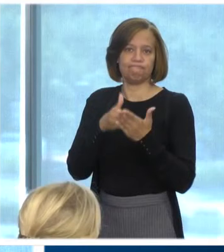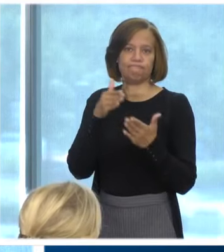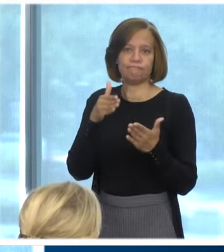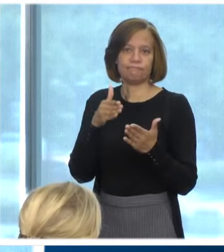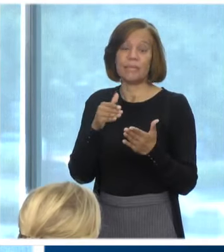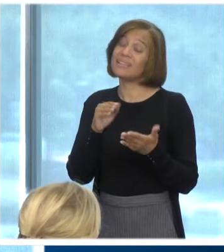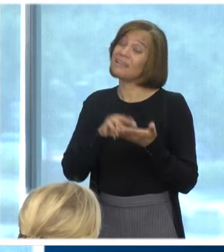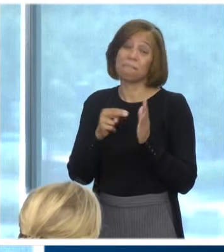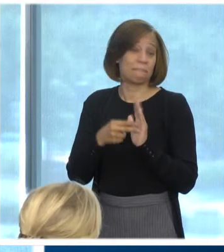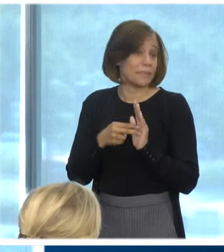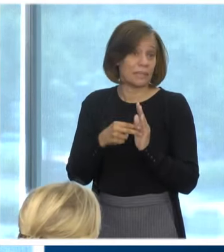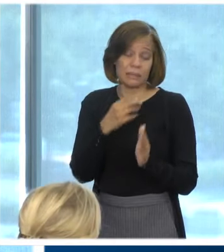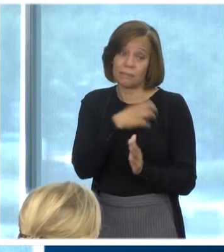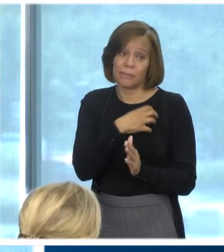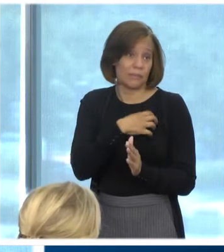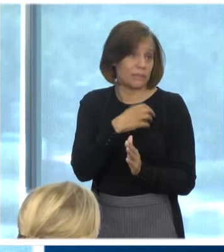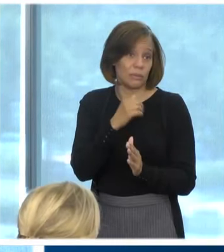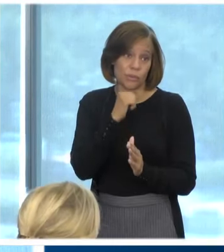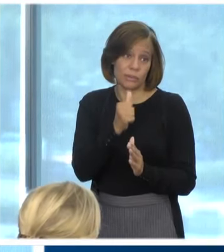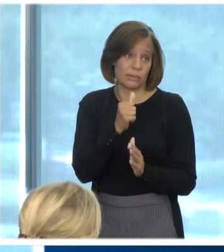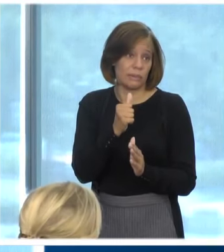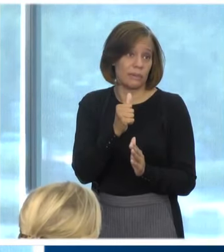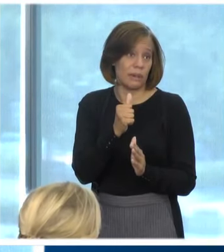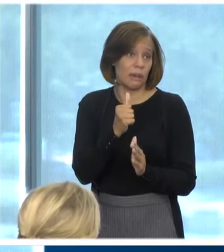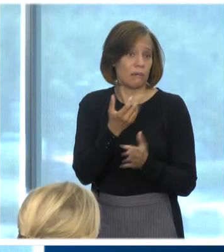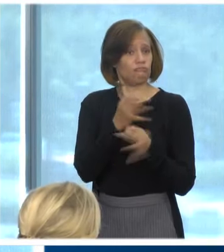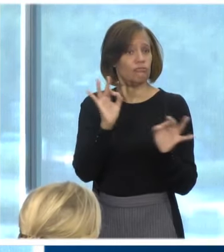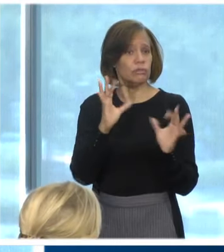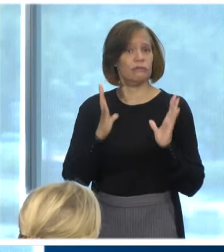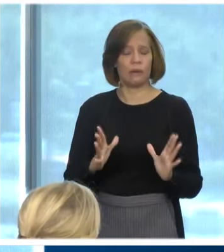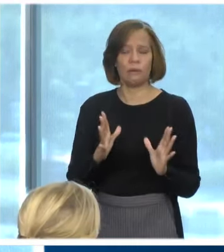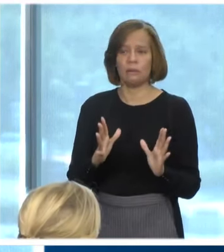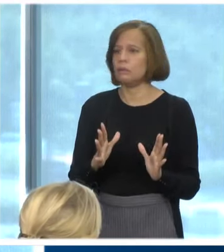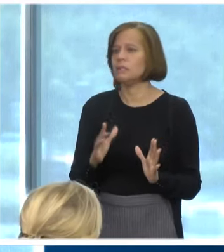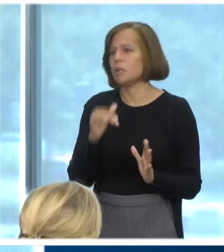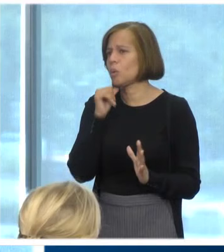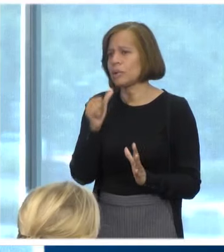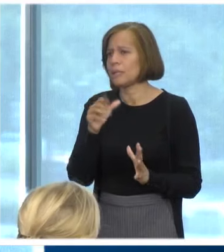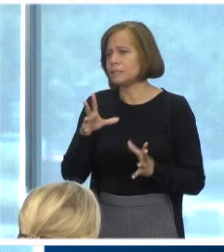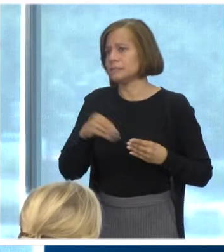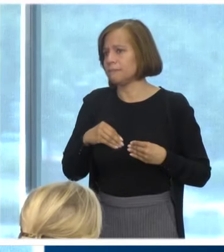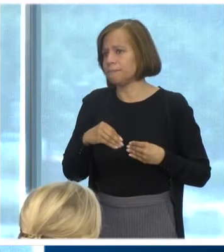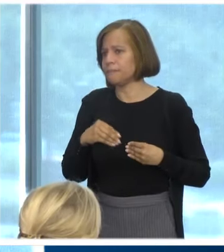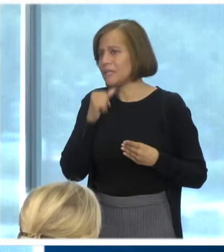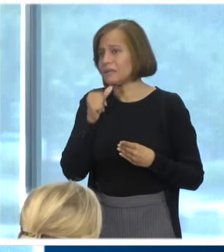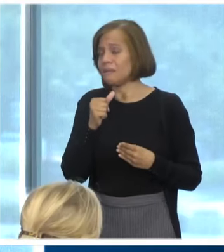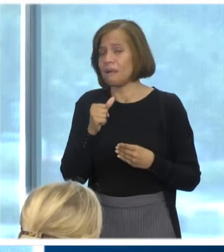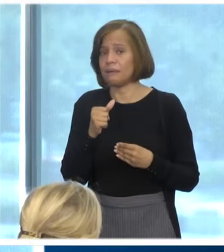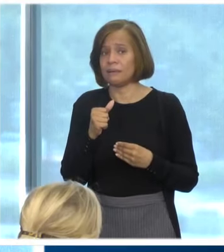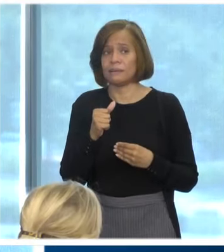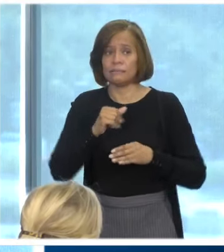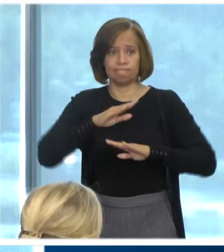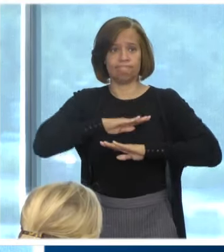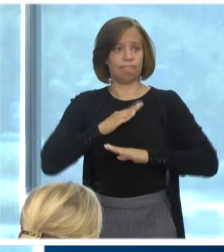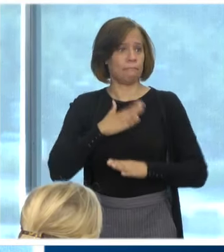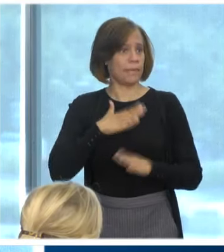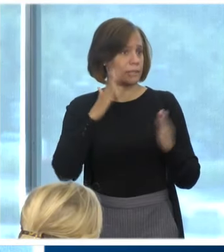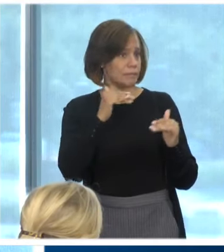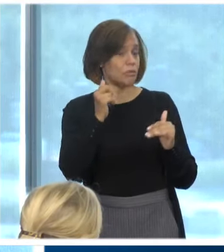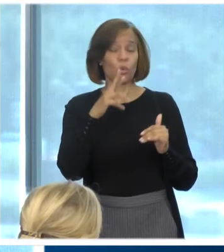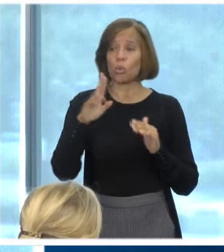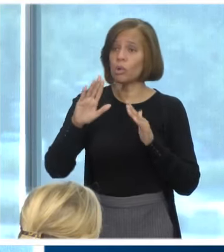in many cases were unacceptable, did not live up to my expectations and those of the community.